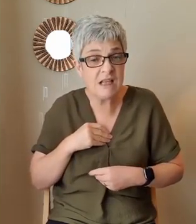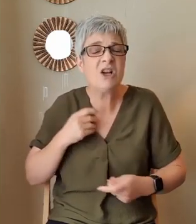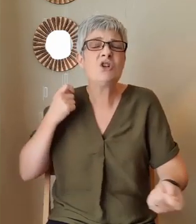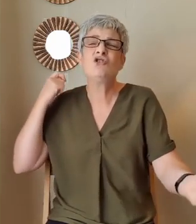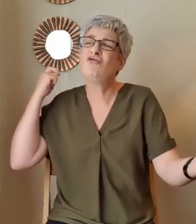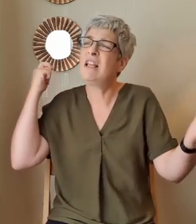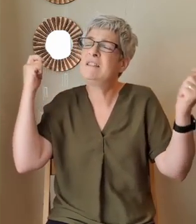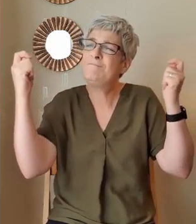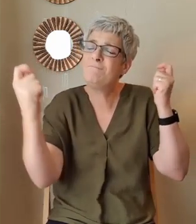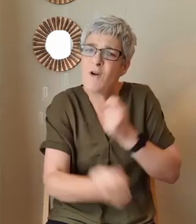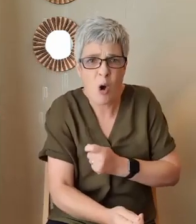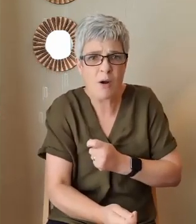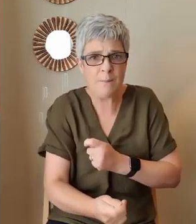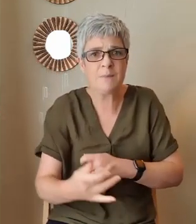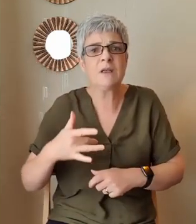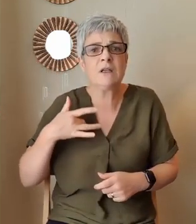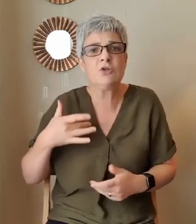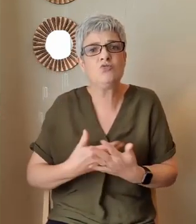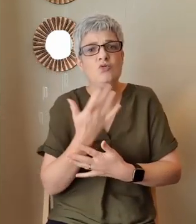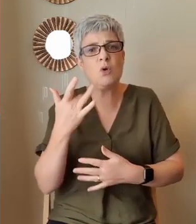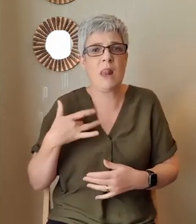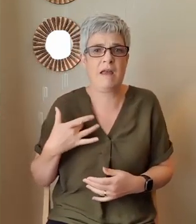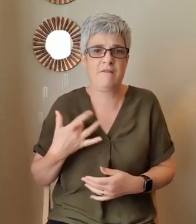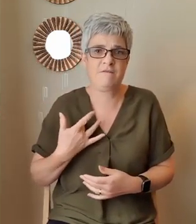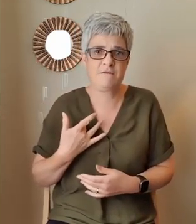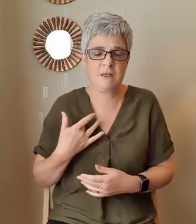and transformed new life.